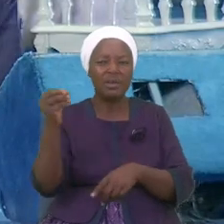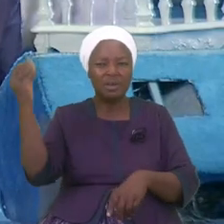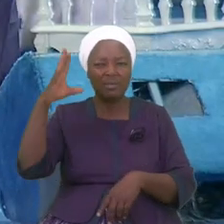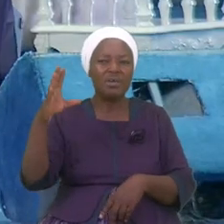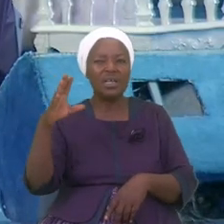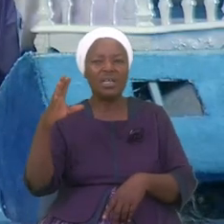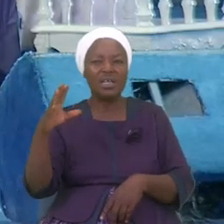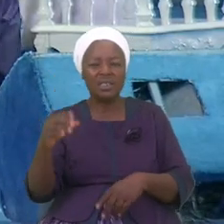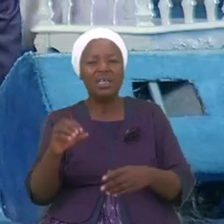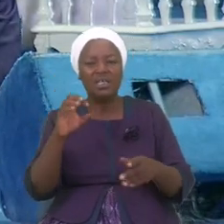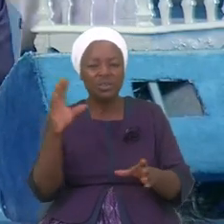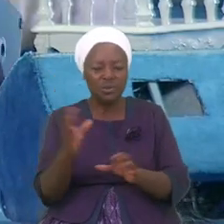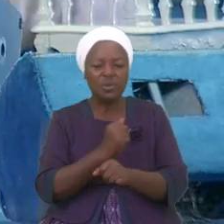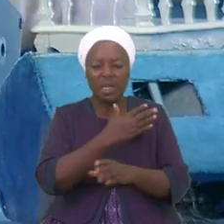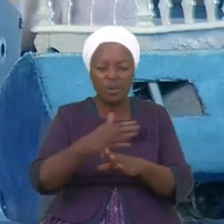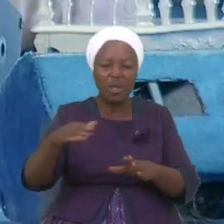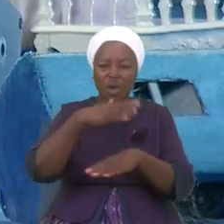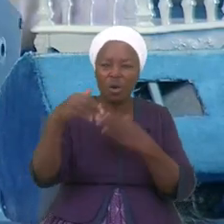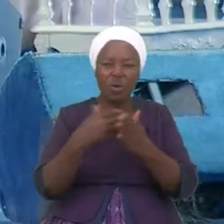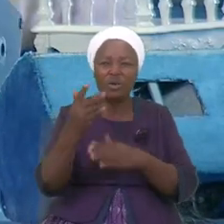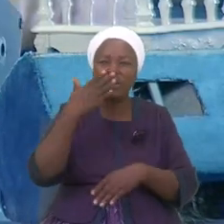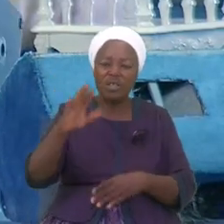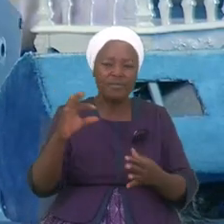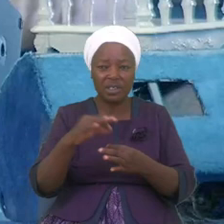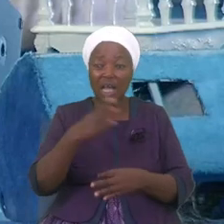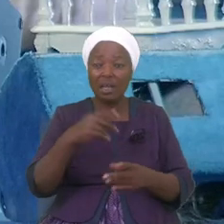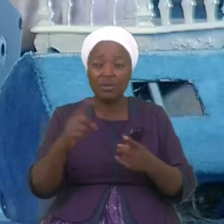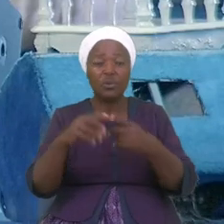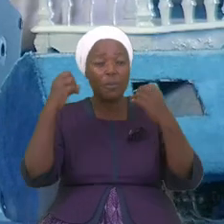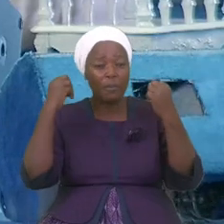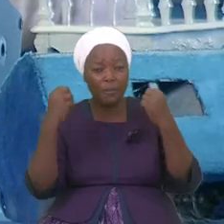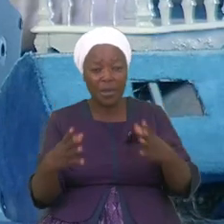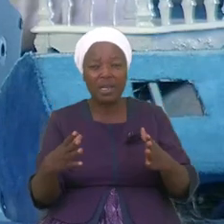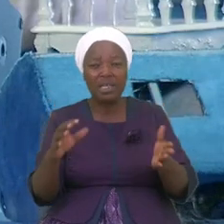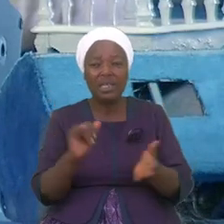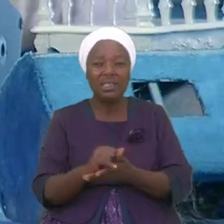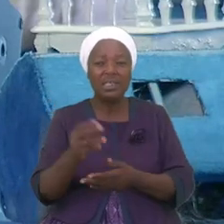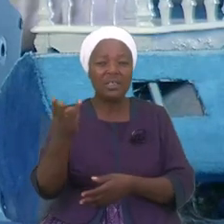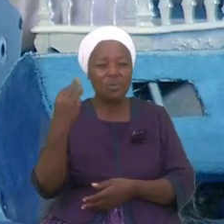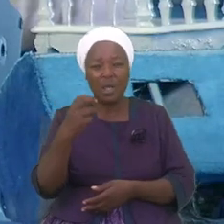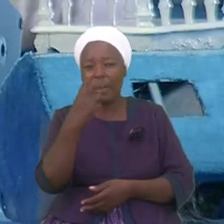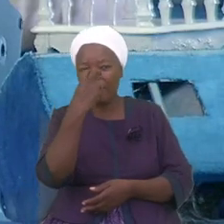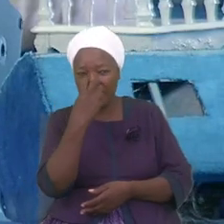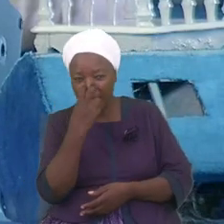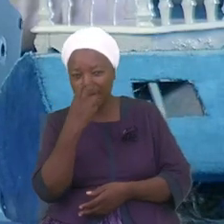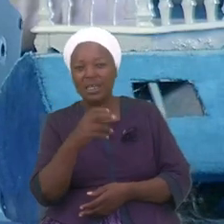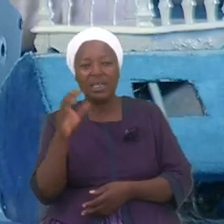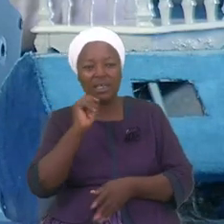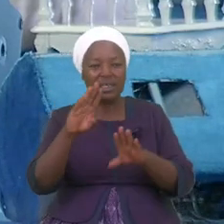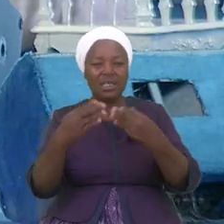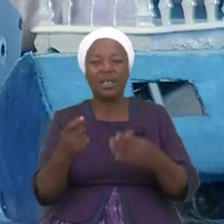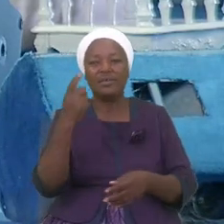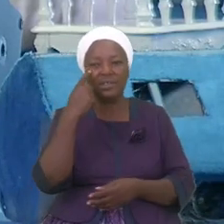away all the evil spirits, and unto many that were blind, he gave